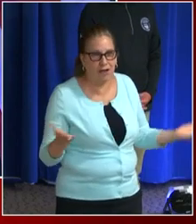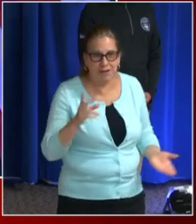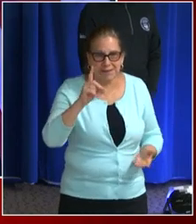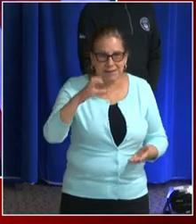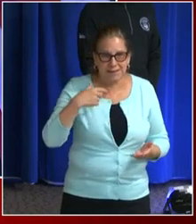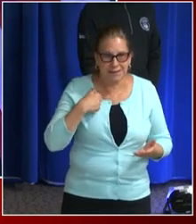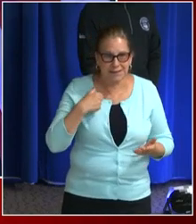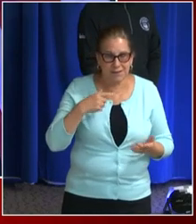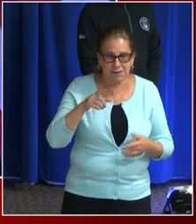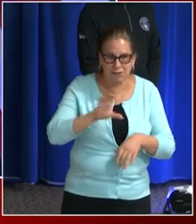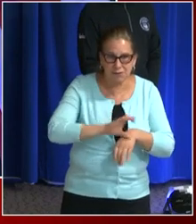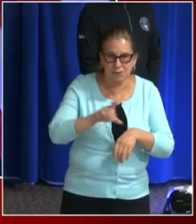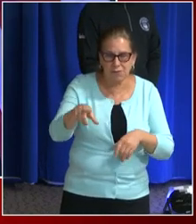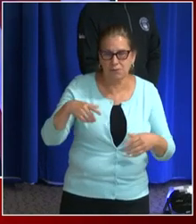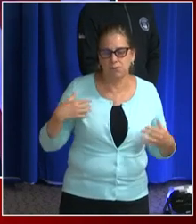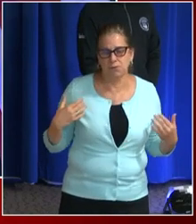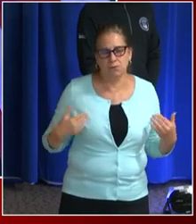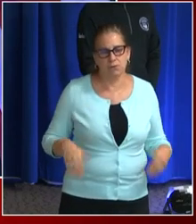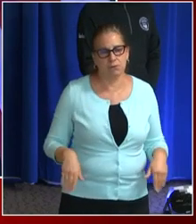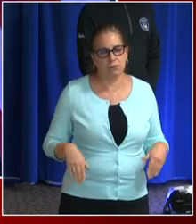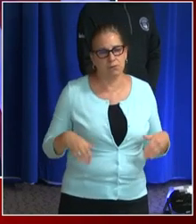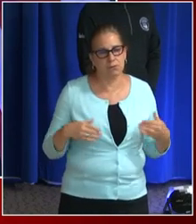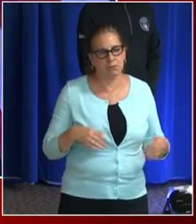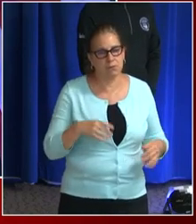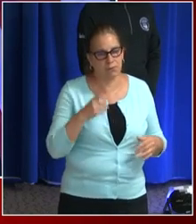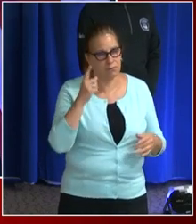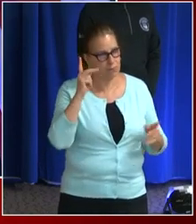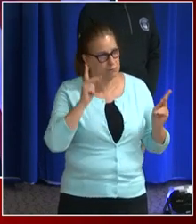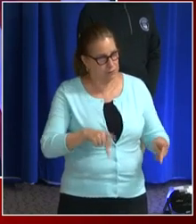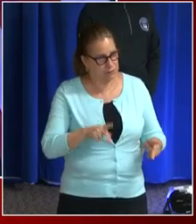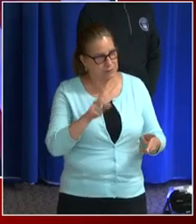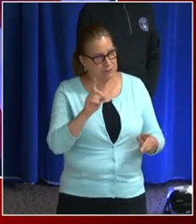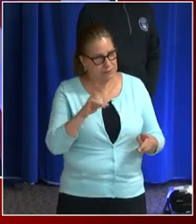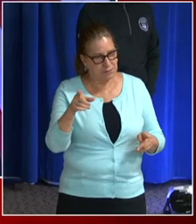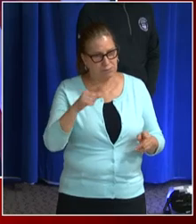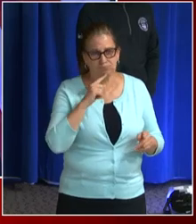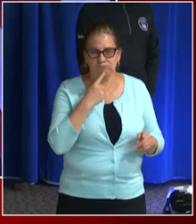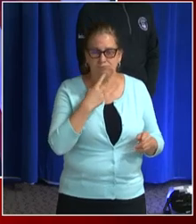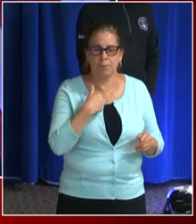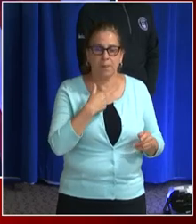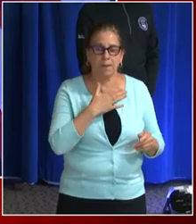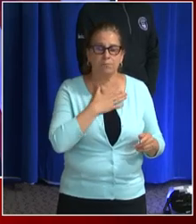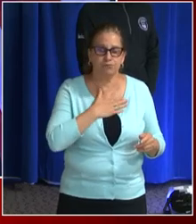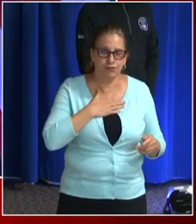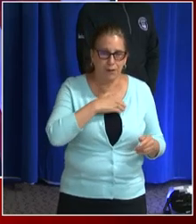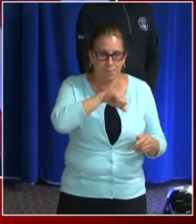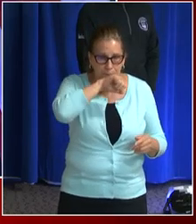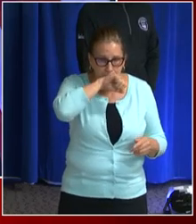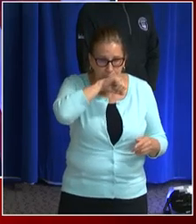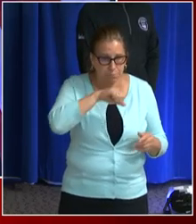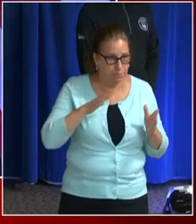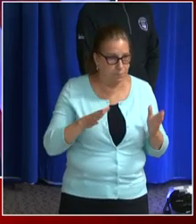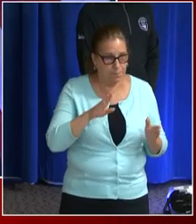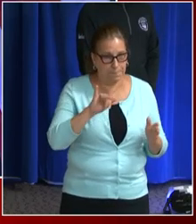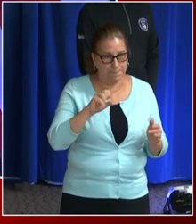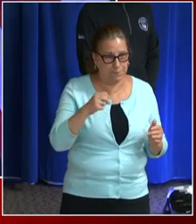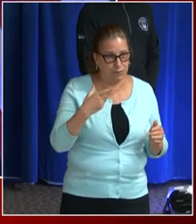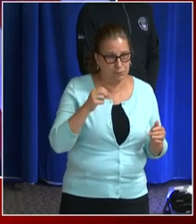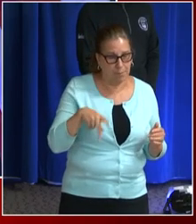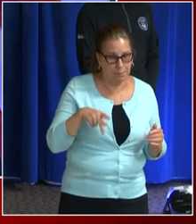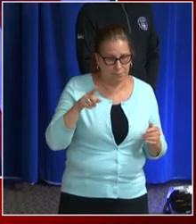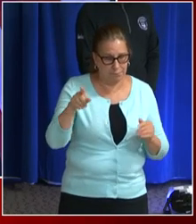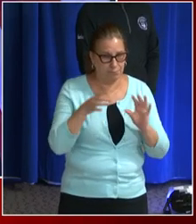thing. I appreciated the bishop's comments. That she